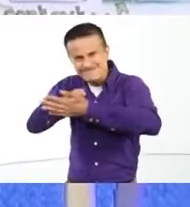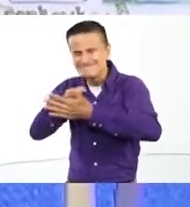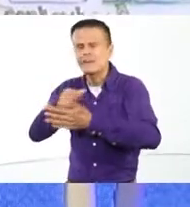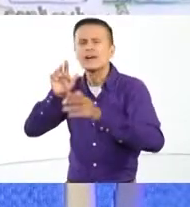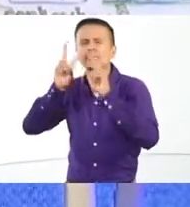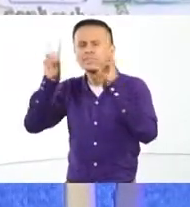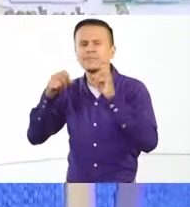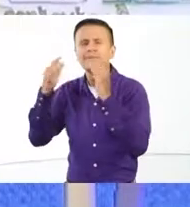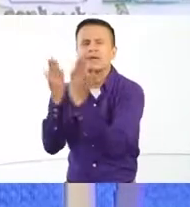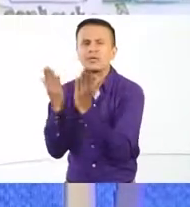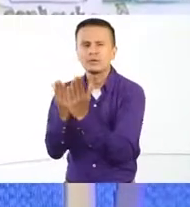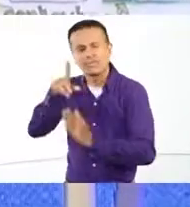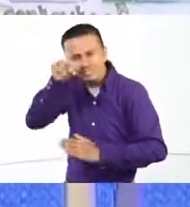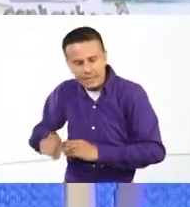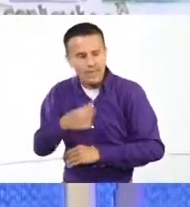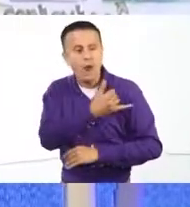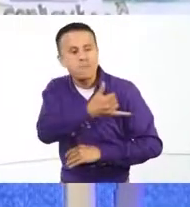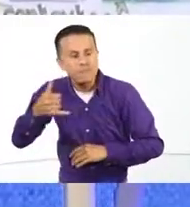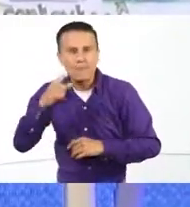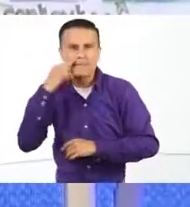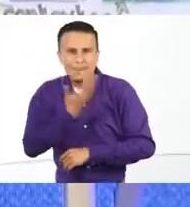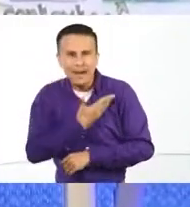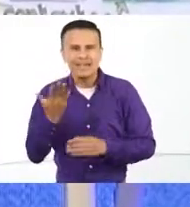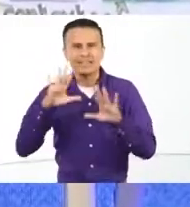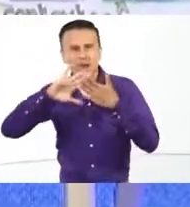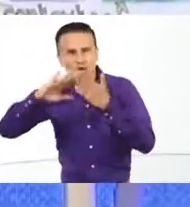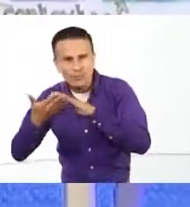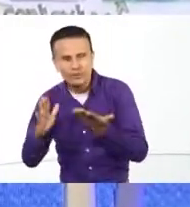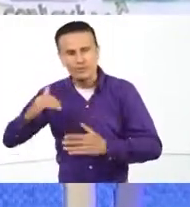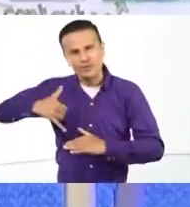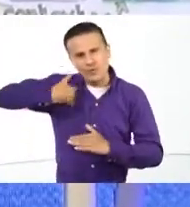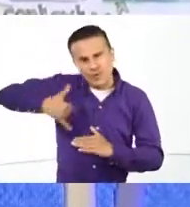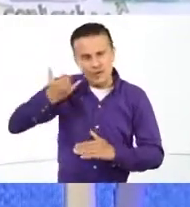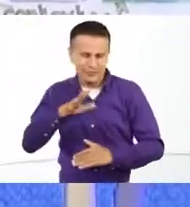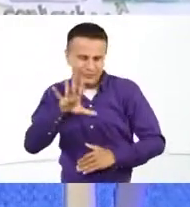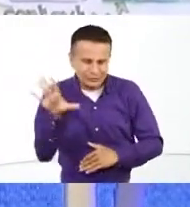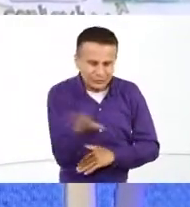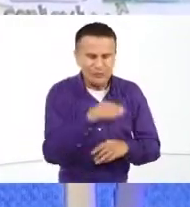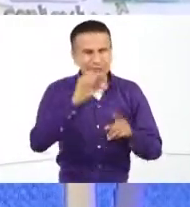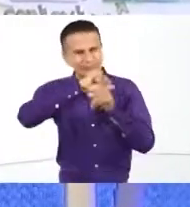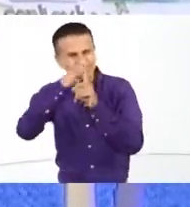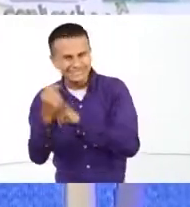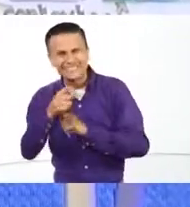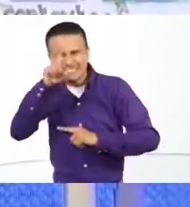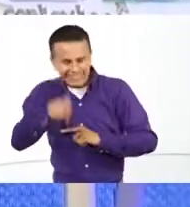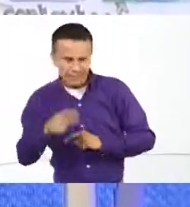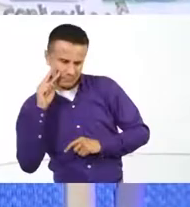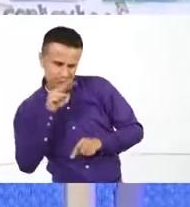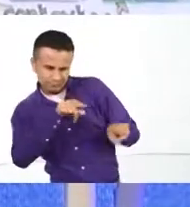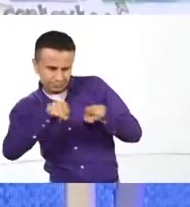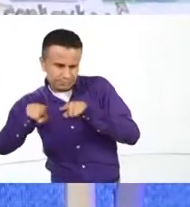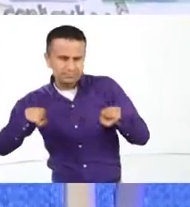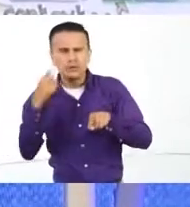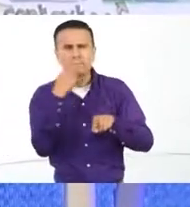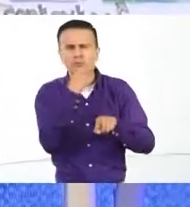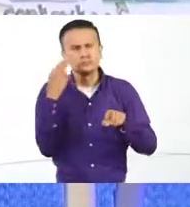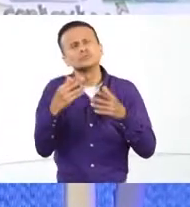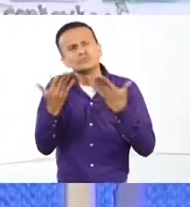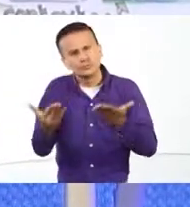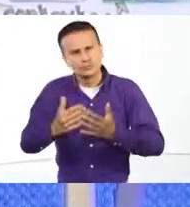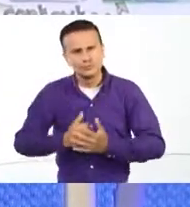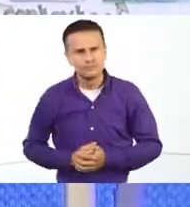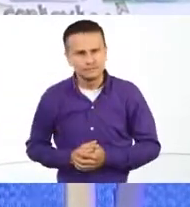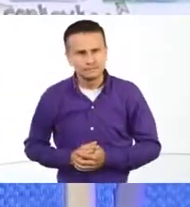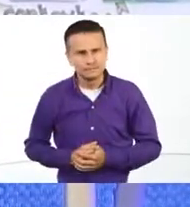at engagement of parents, the engagement of communities, the engagement of young people, the engagement of different